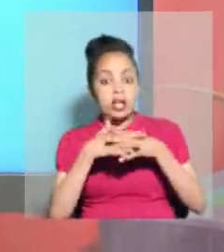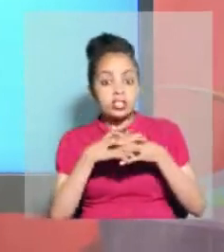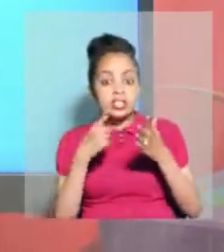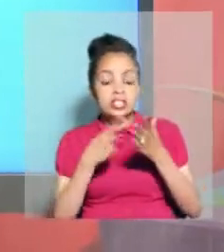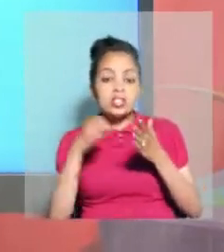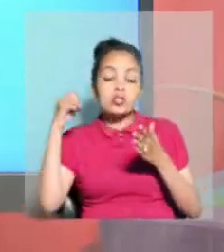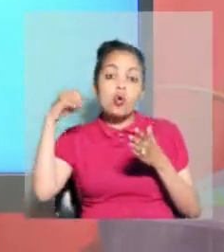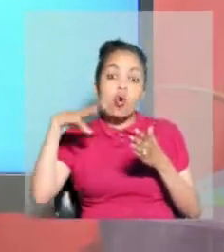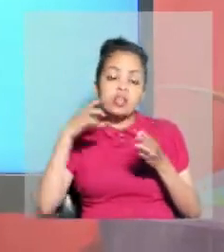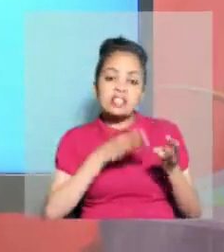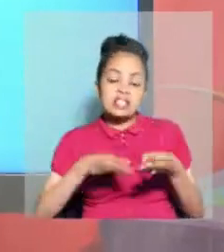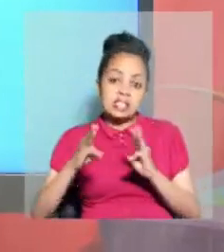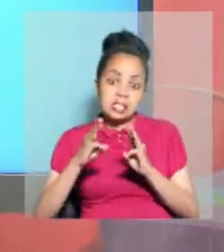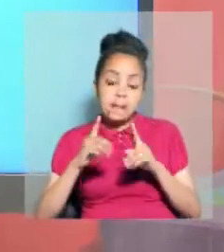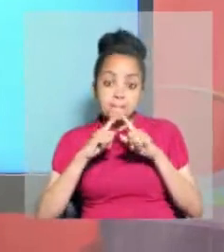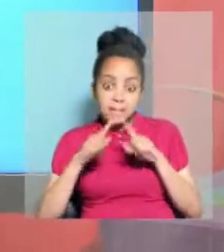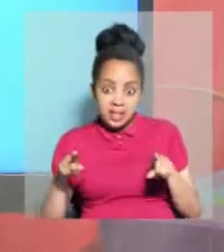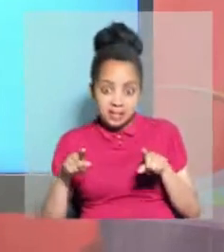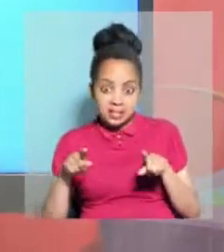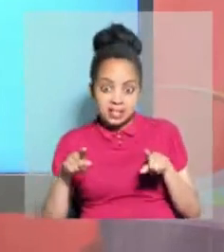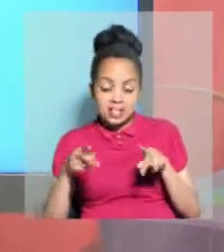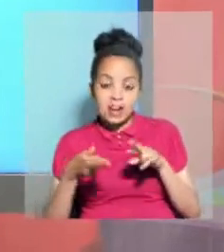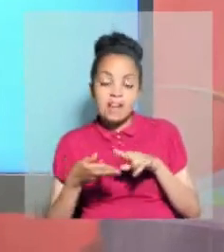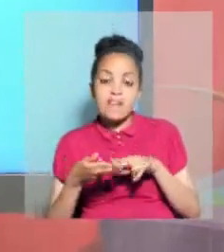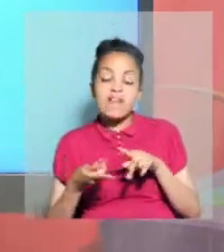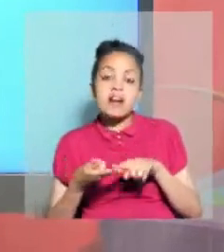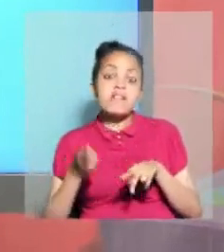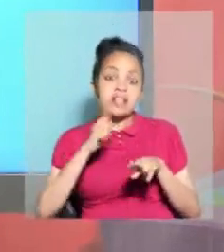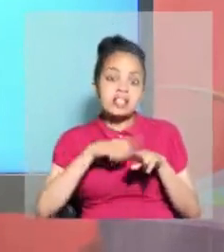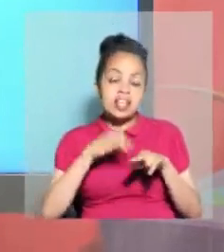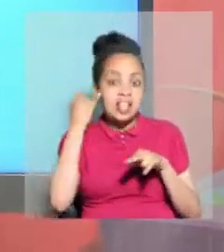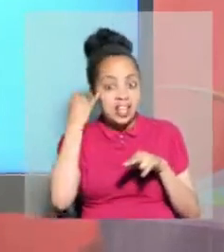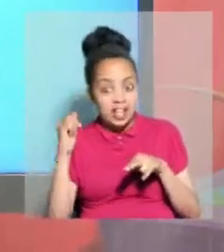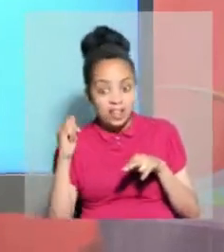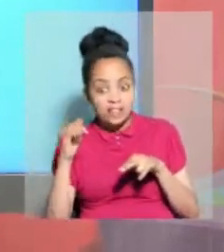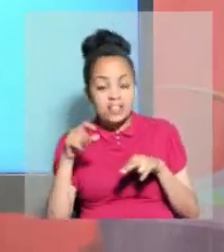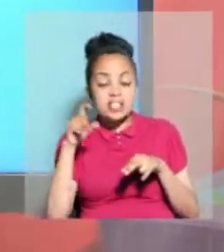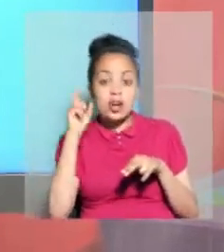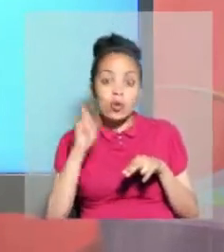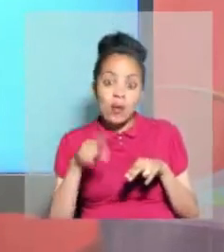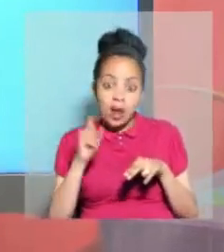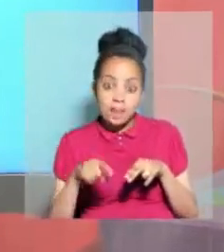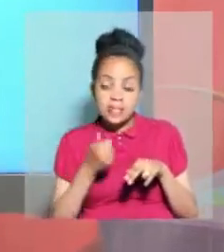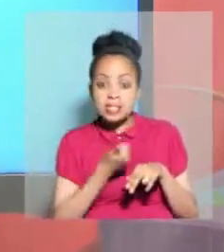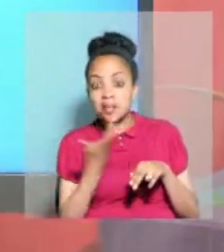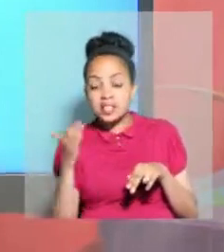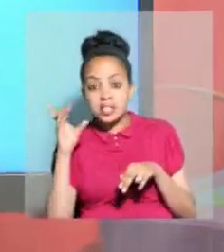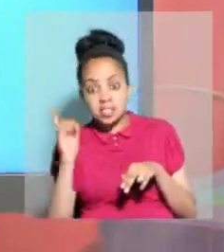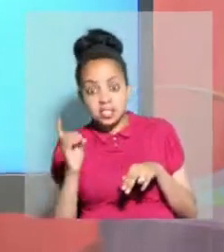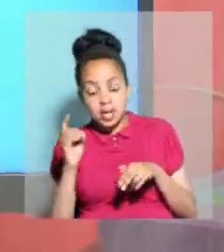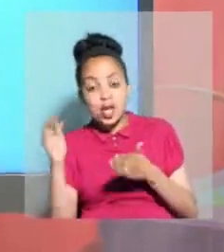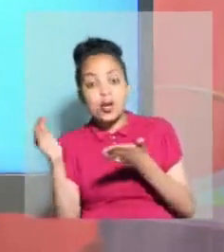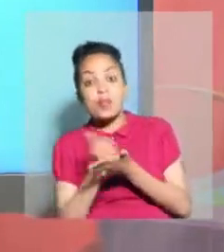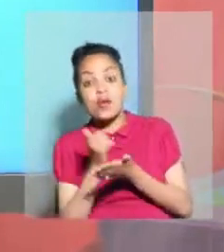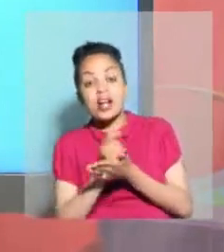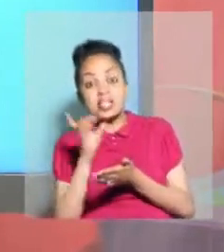on system. But reversely, if the requirement of substance D or